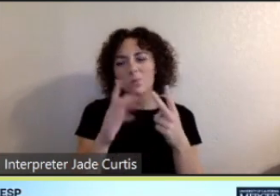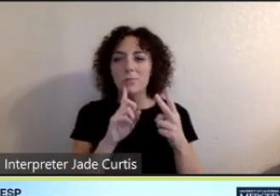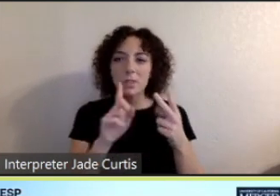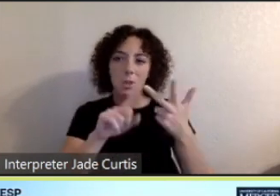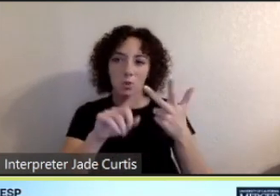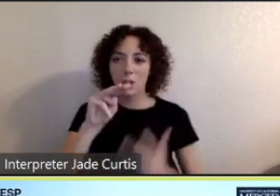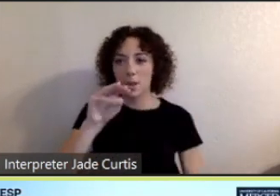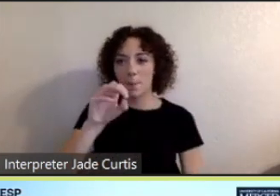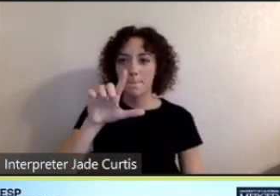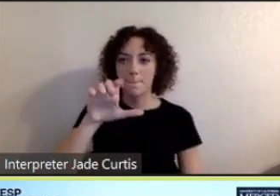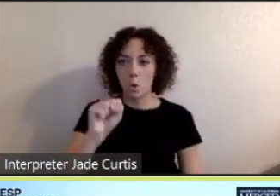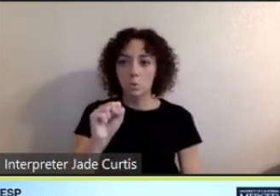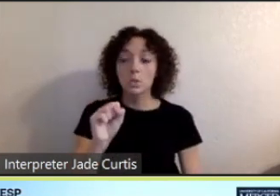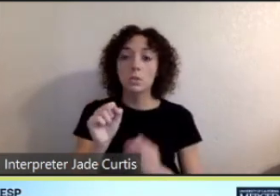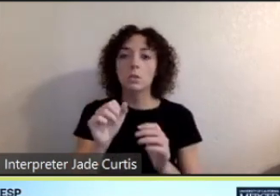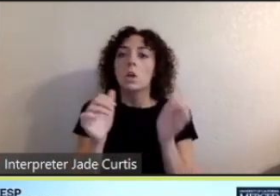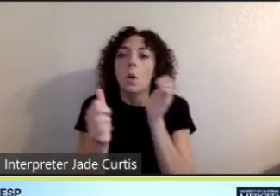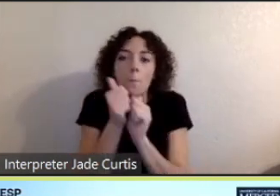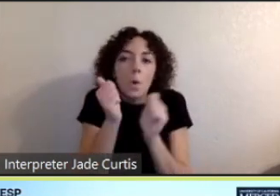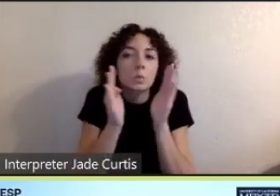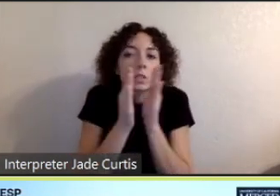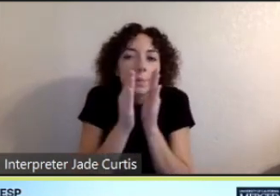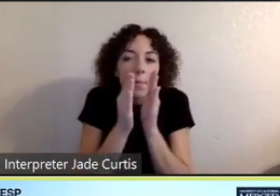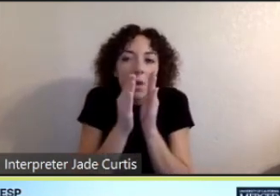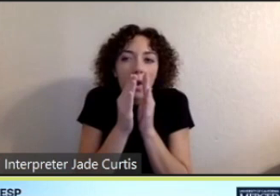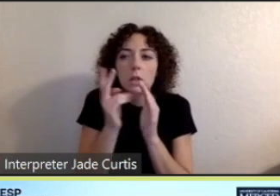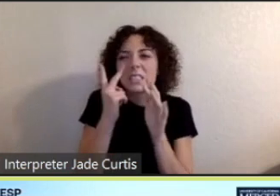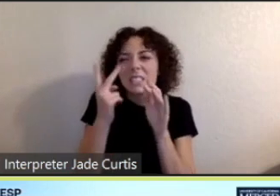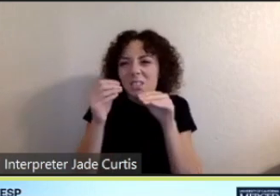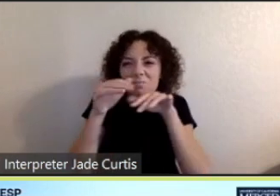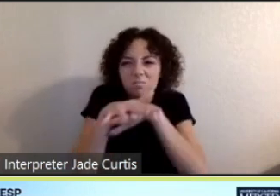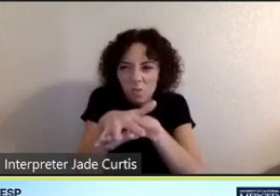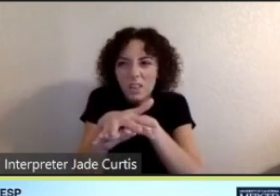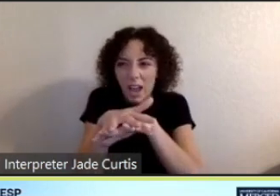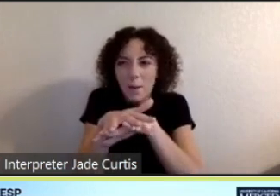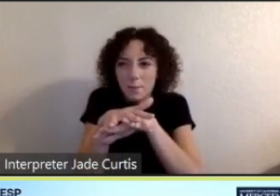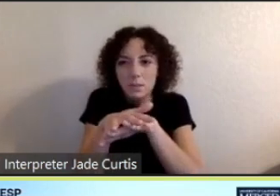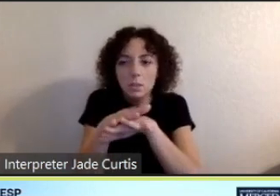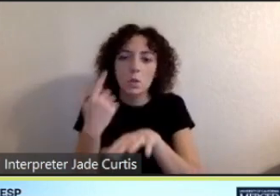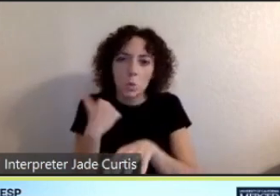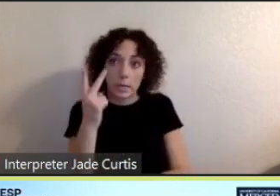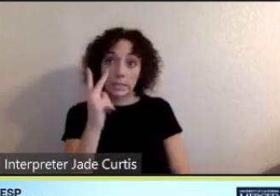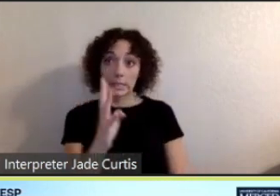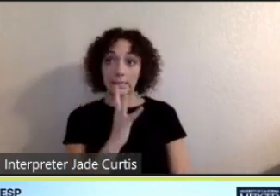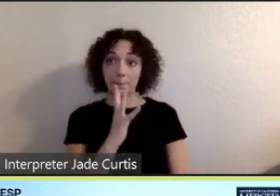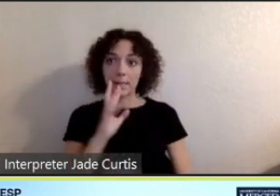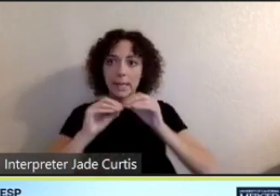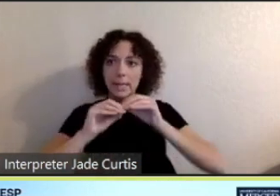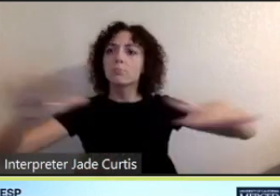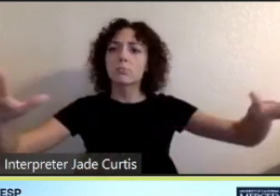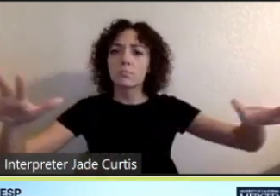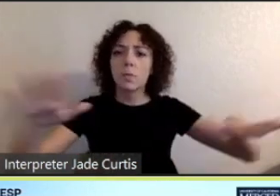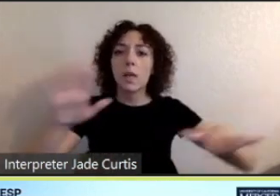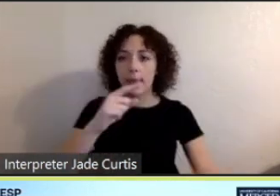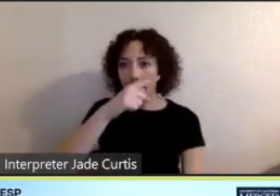first smallest two modes are kind of, they overlap. So if we look at the speaking distribution, the black